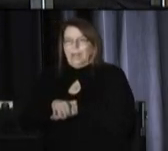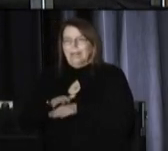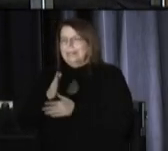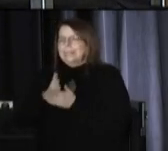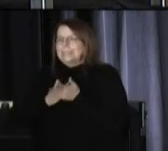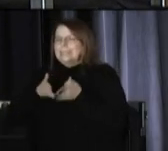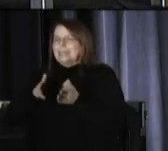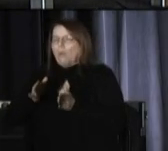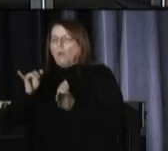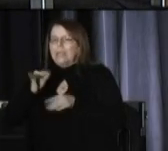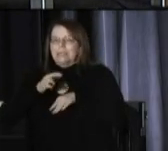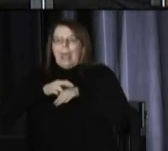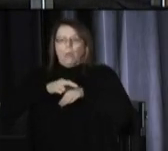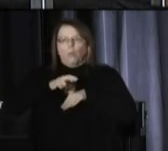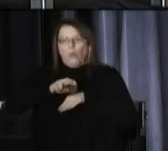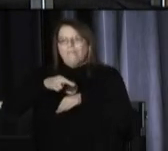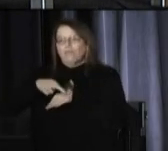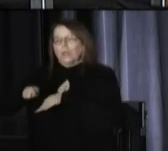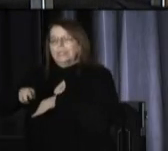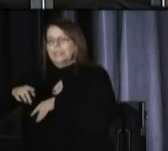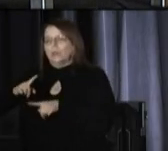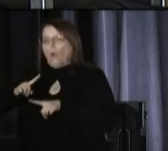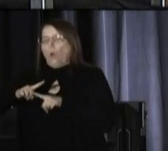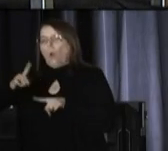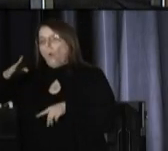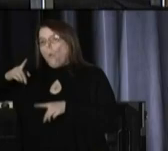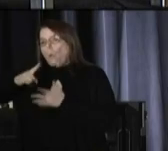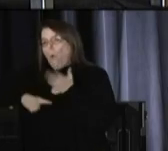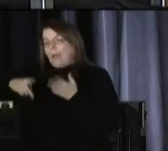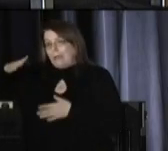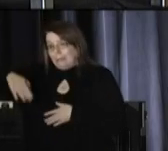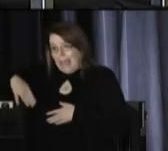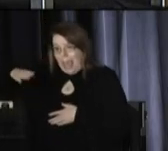like referencing what hasn't yet been said,